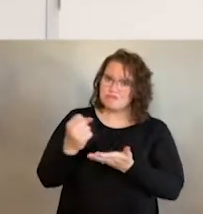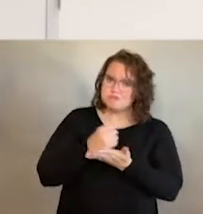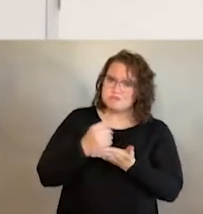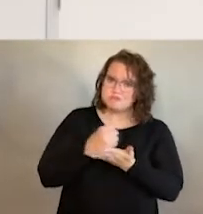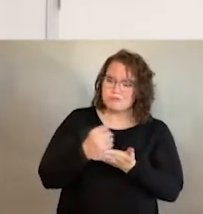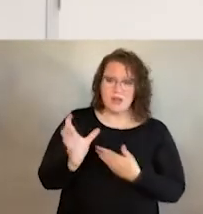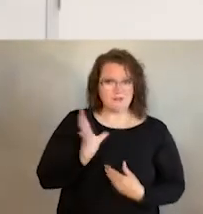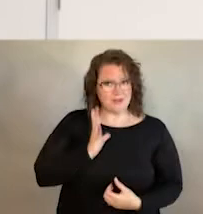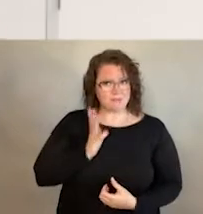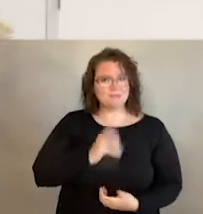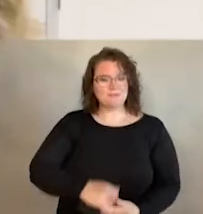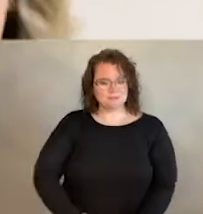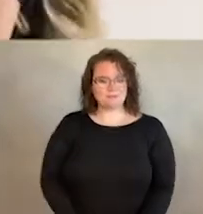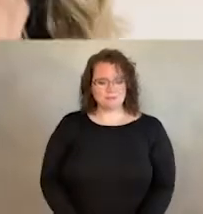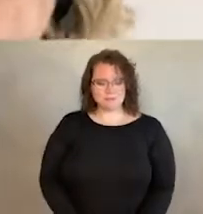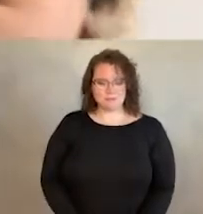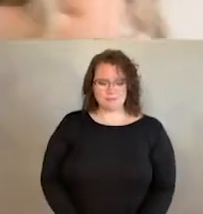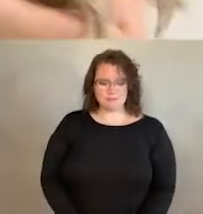right.